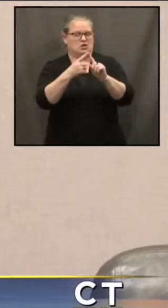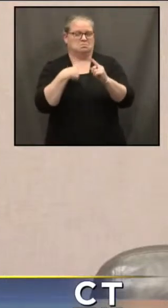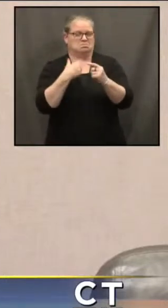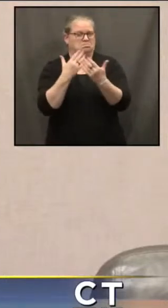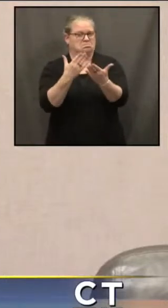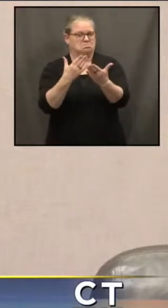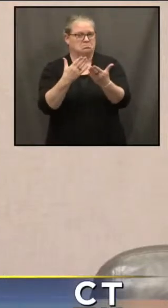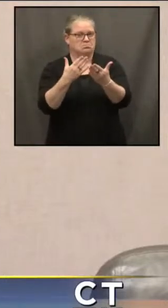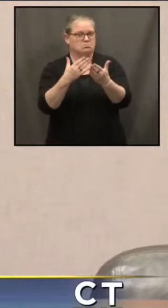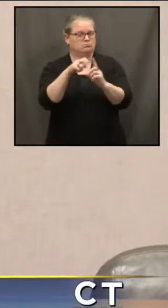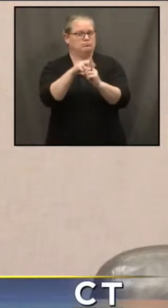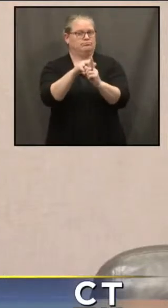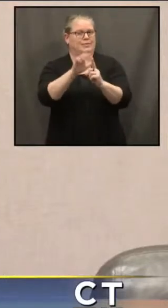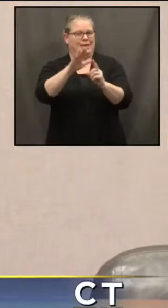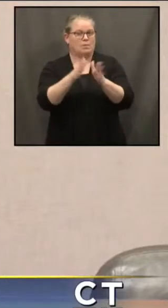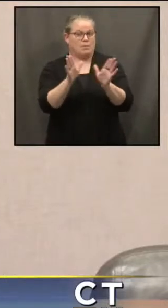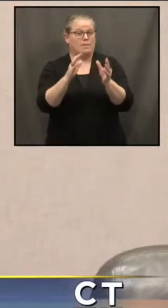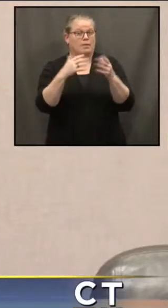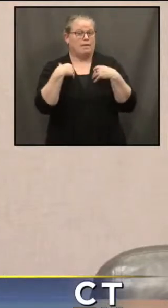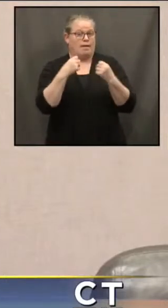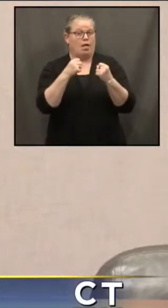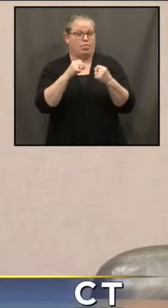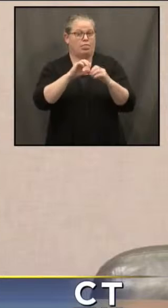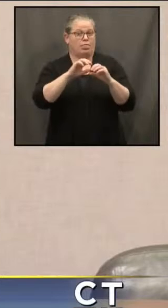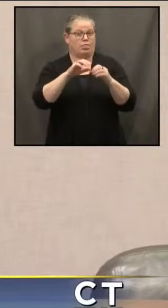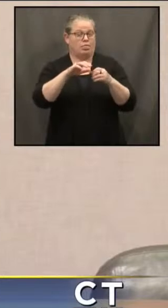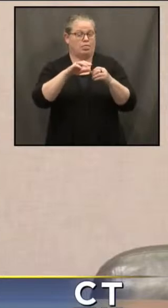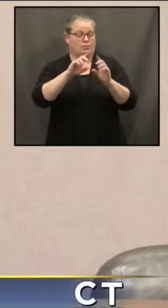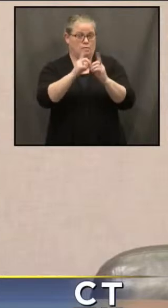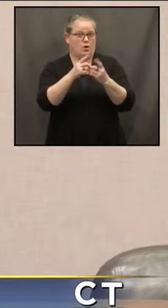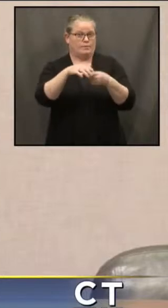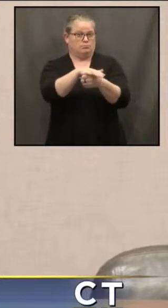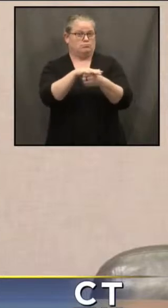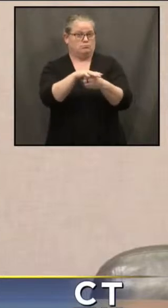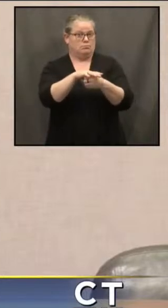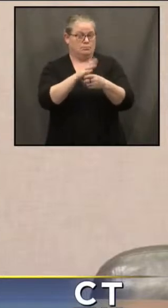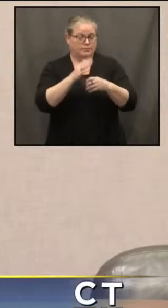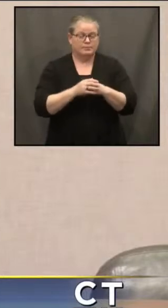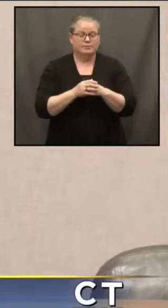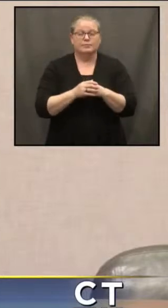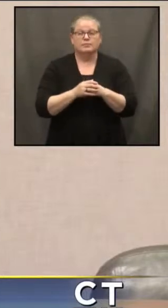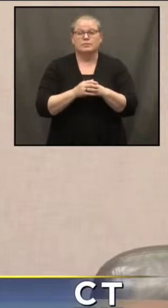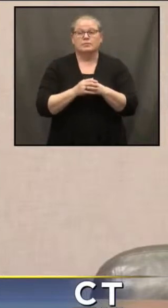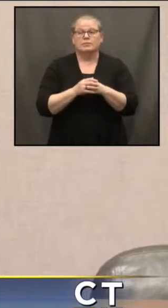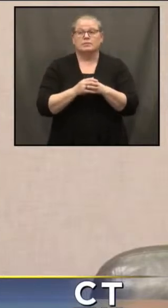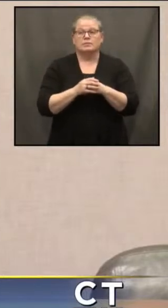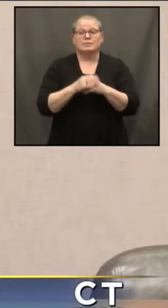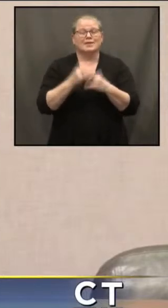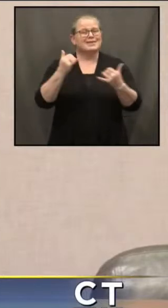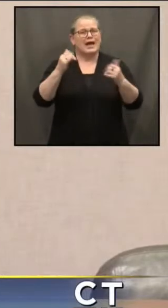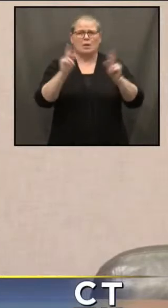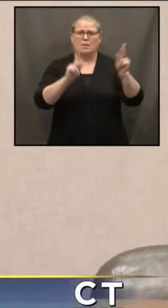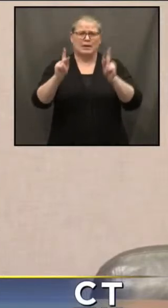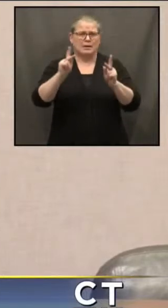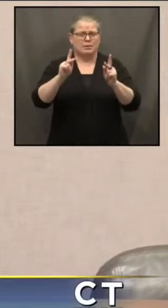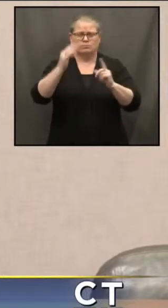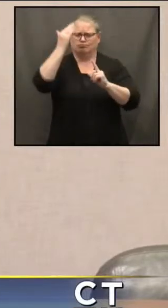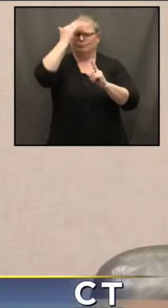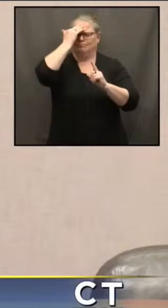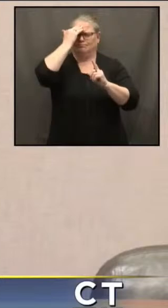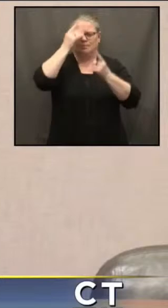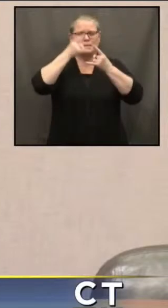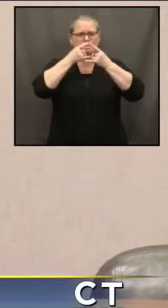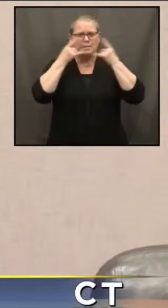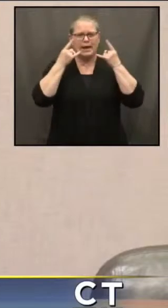say. I think at this point, as I said earlier, people are well aware of what the benefits of